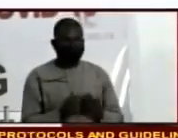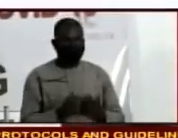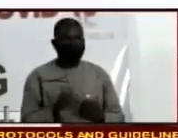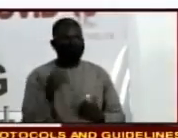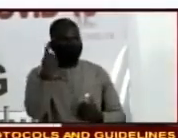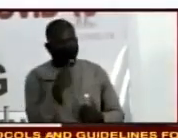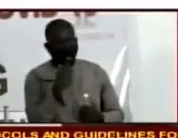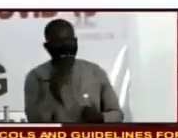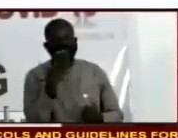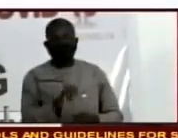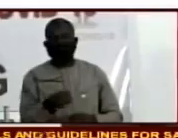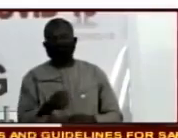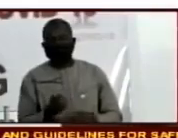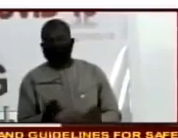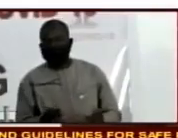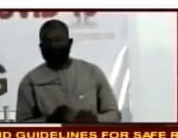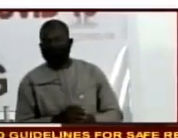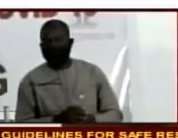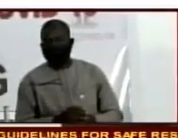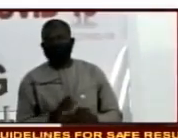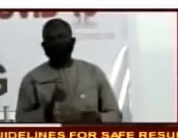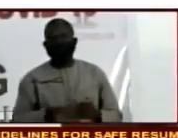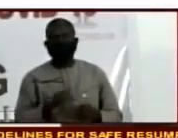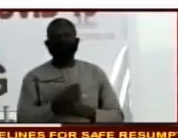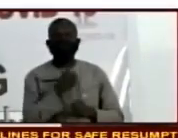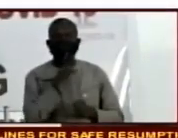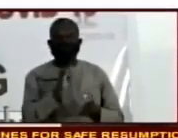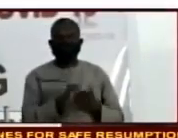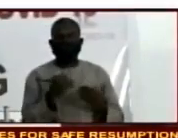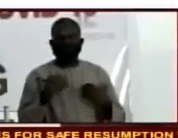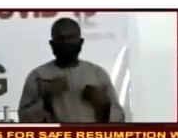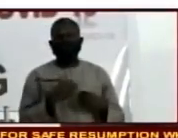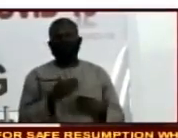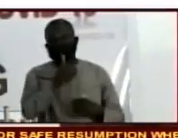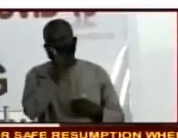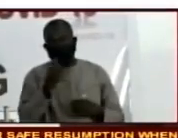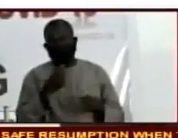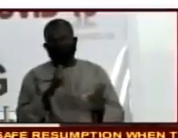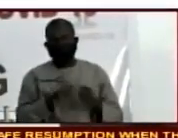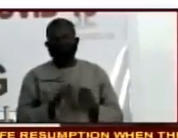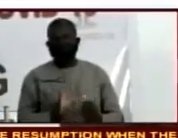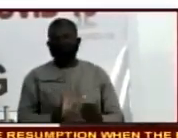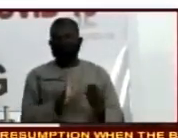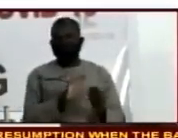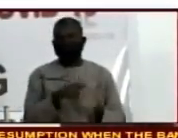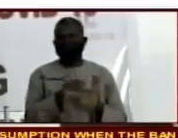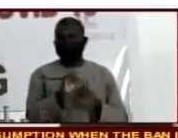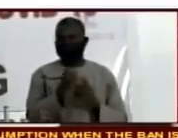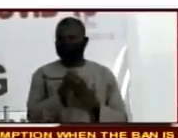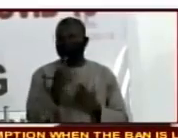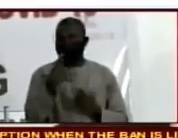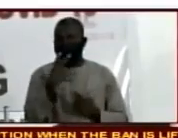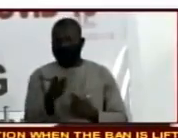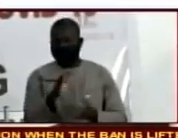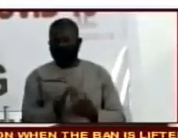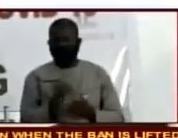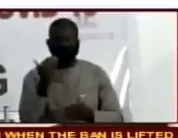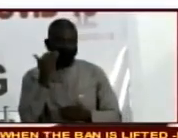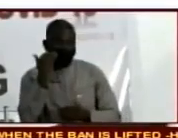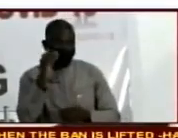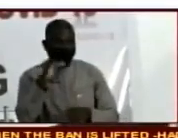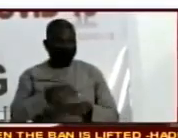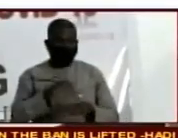collaborations will foster better outcomes. As you may be aware, at the onset of the